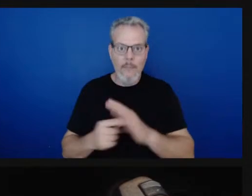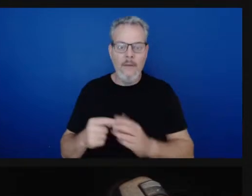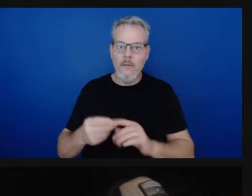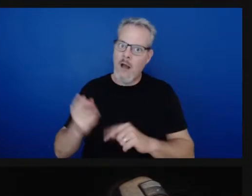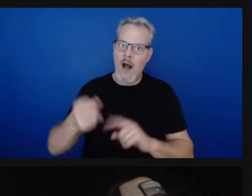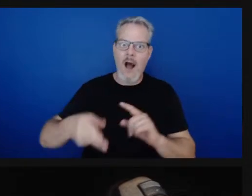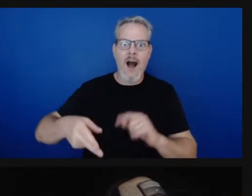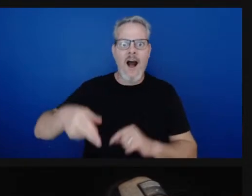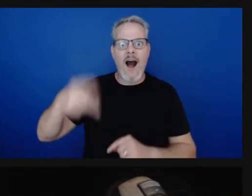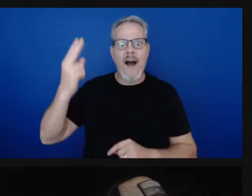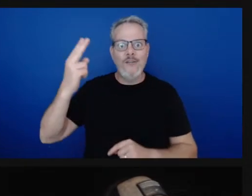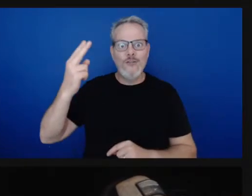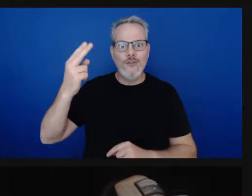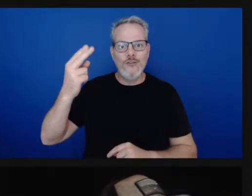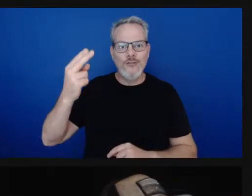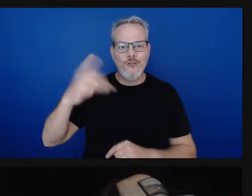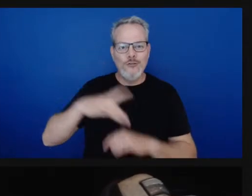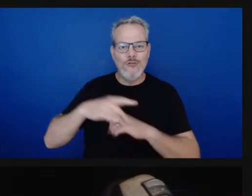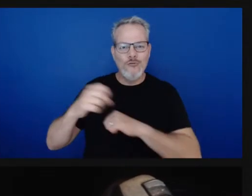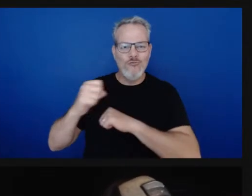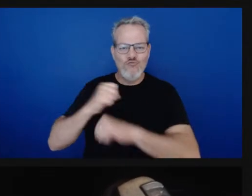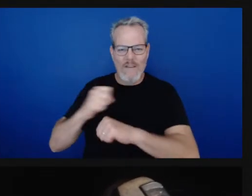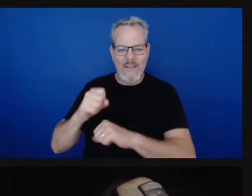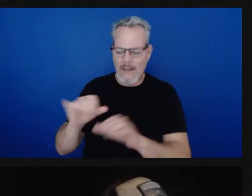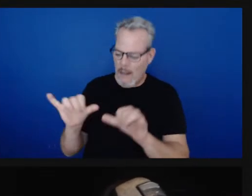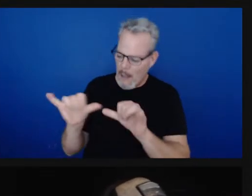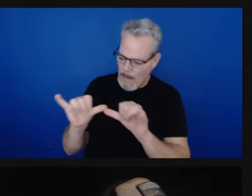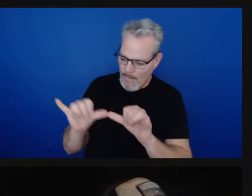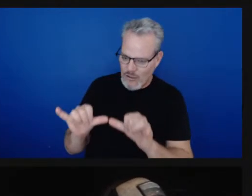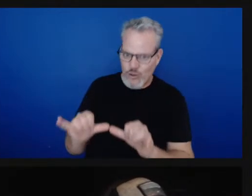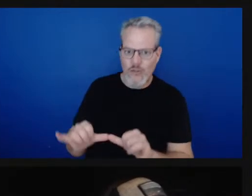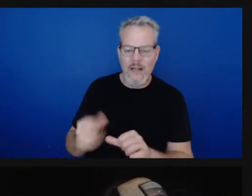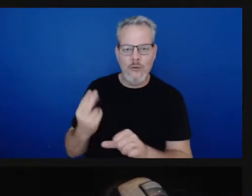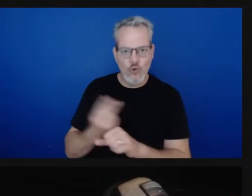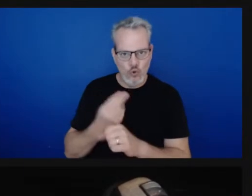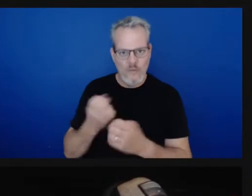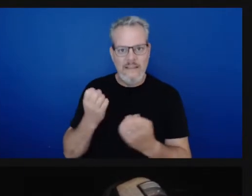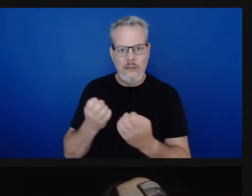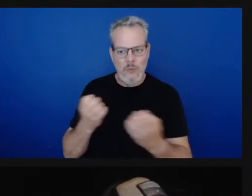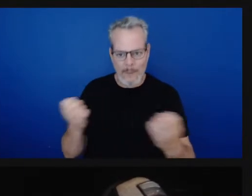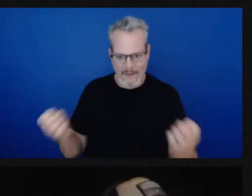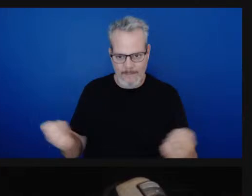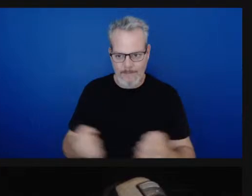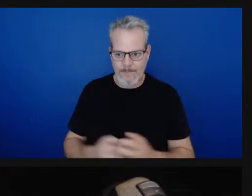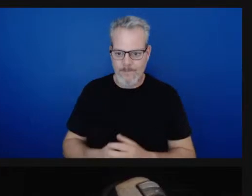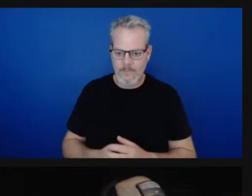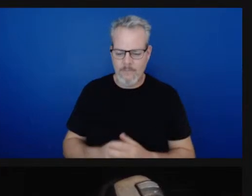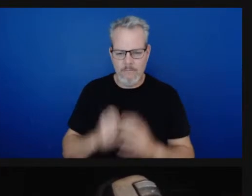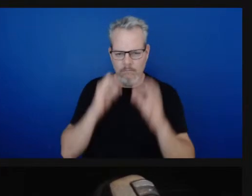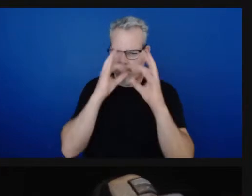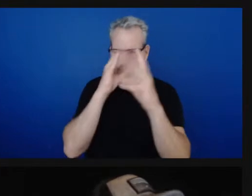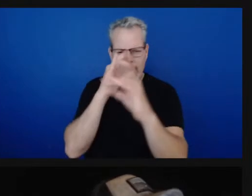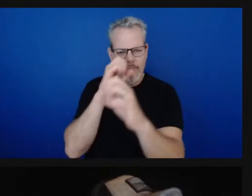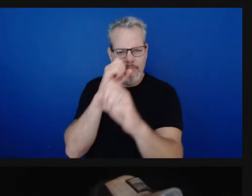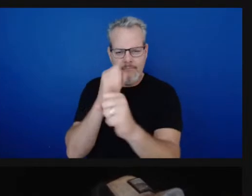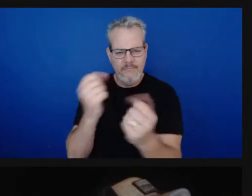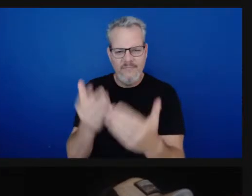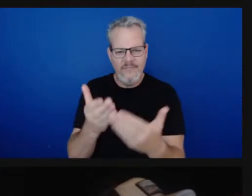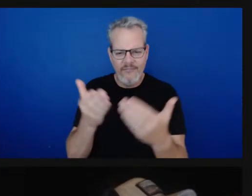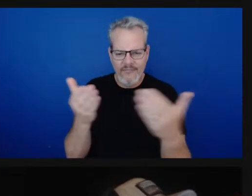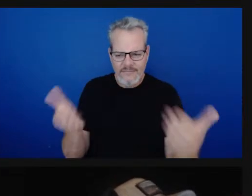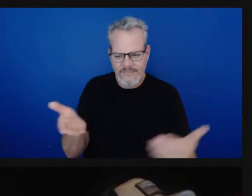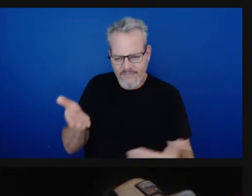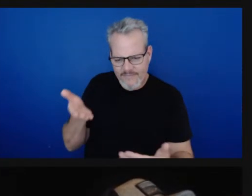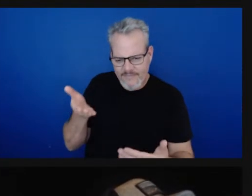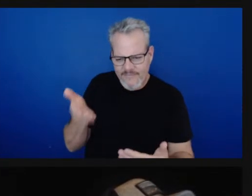but they are able to measure that with their instrumentation. So another one of the really fascinating things here